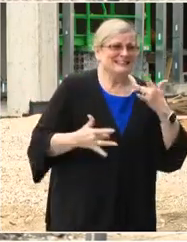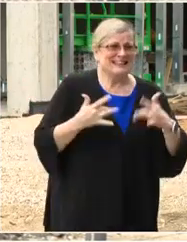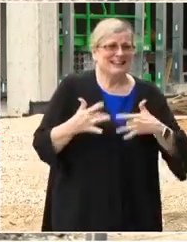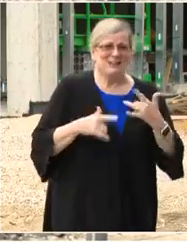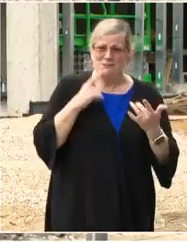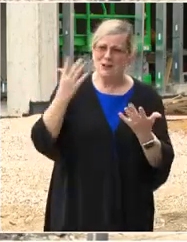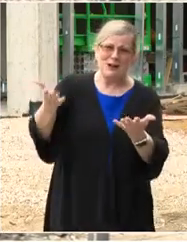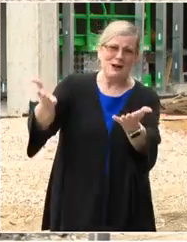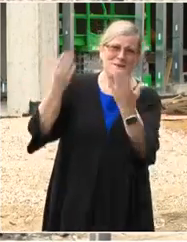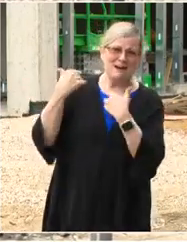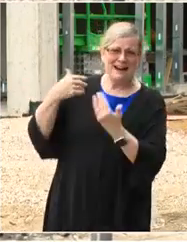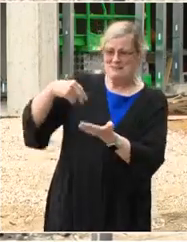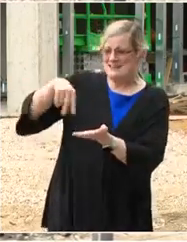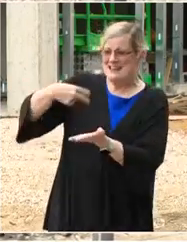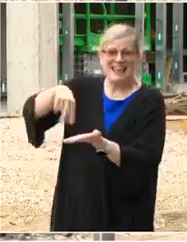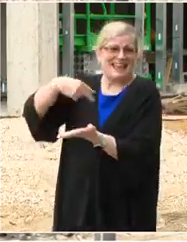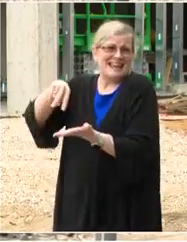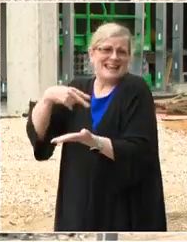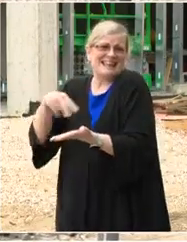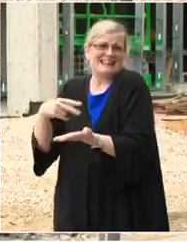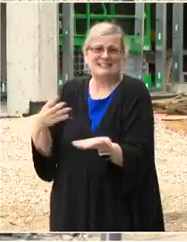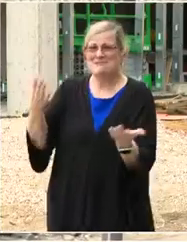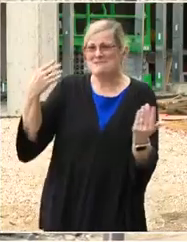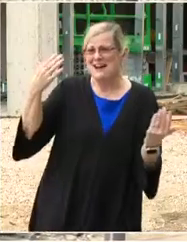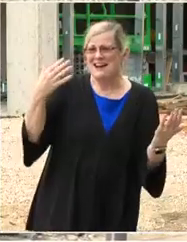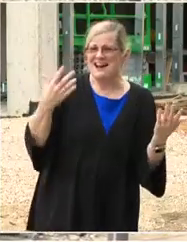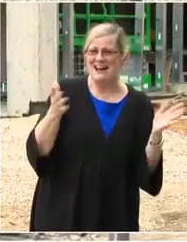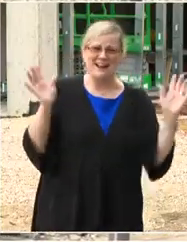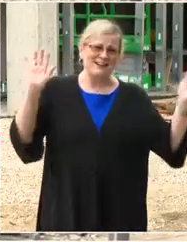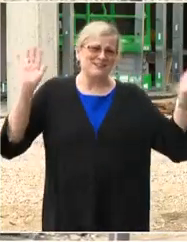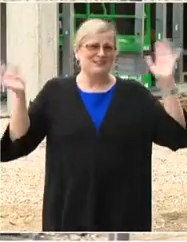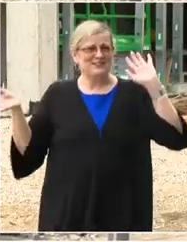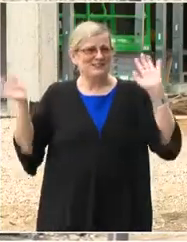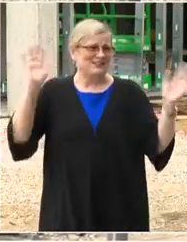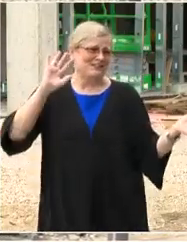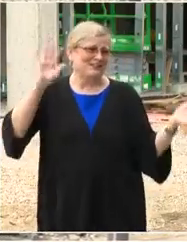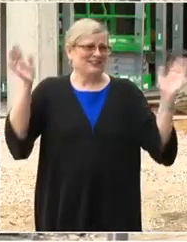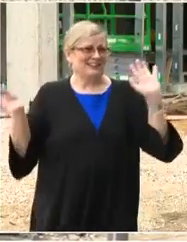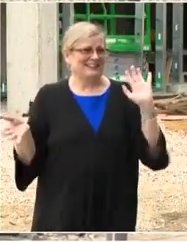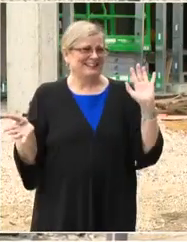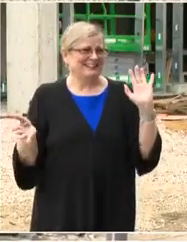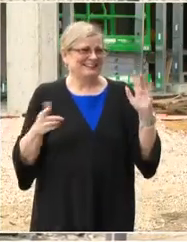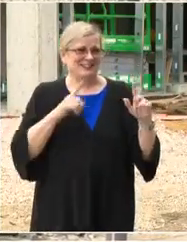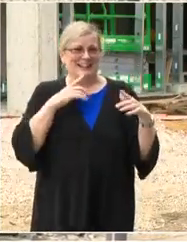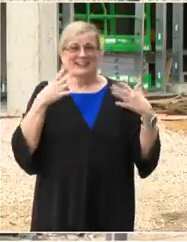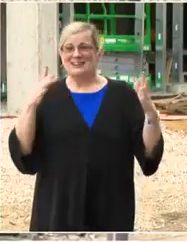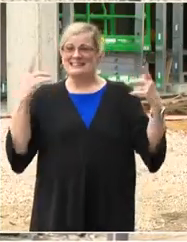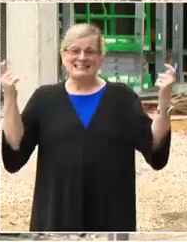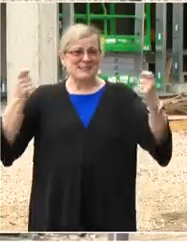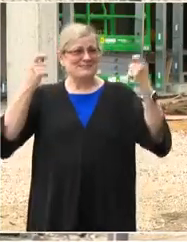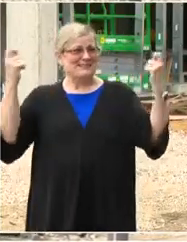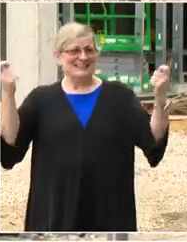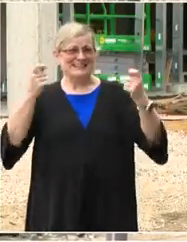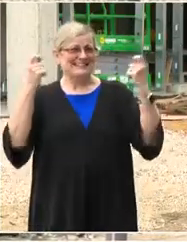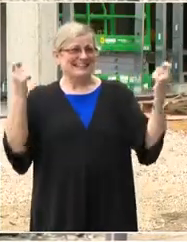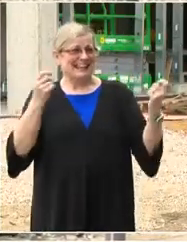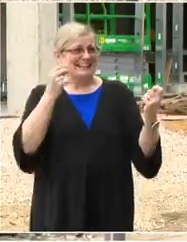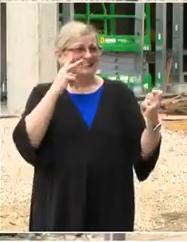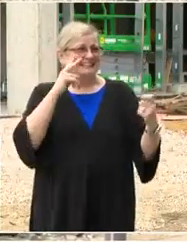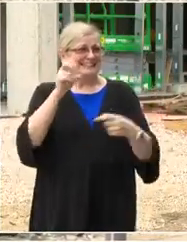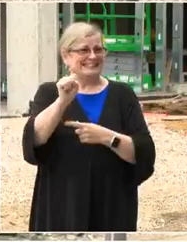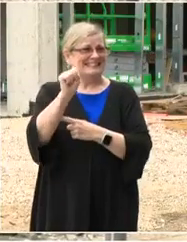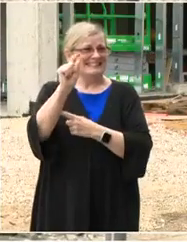dance, we'll watch. We will watch. I know. And I see Steve back there, and I'm